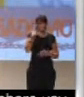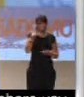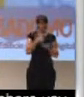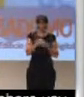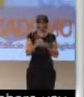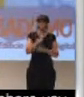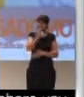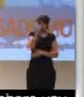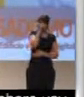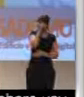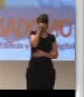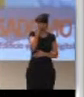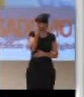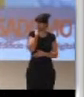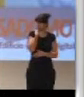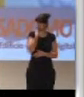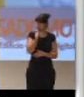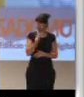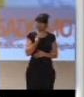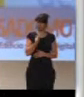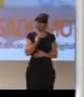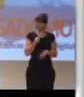do.